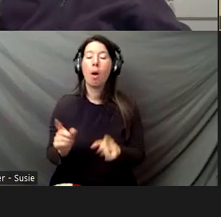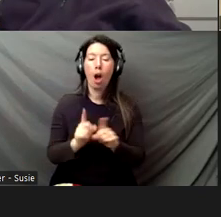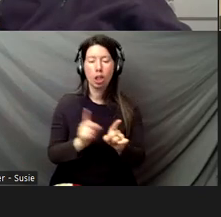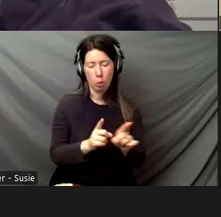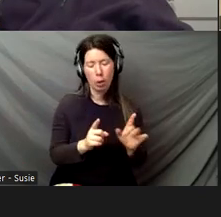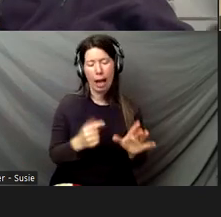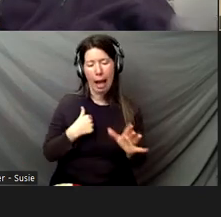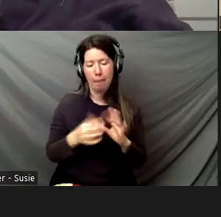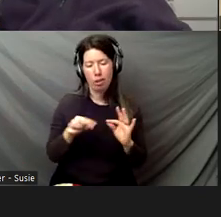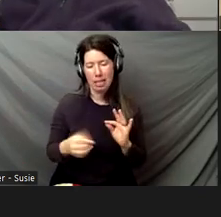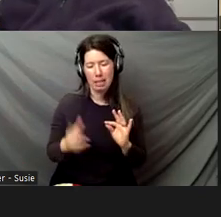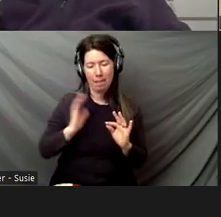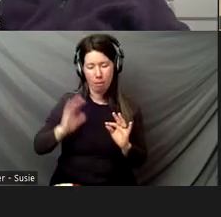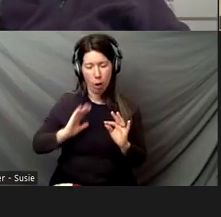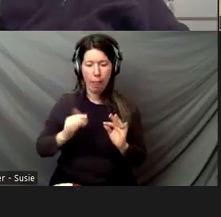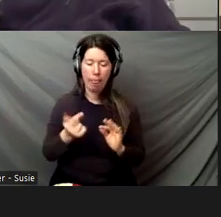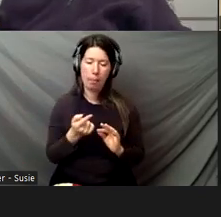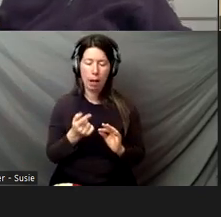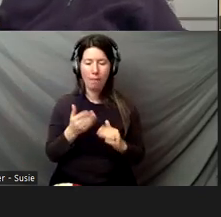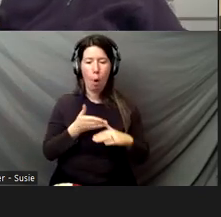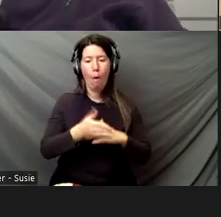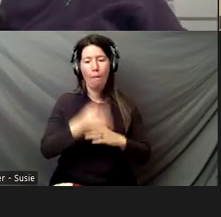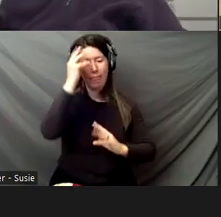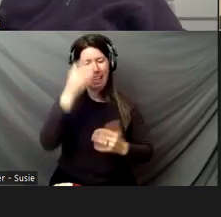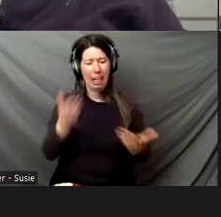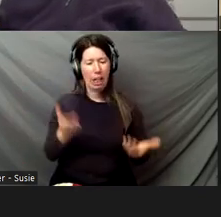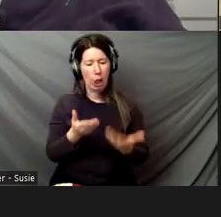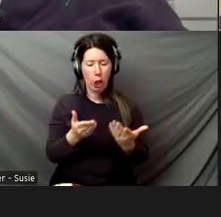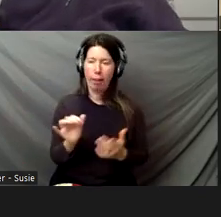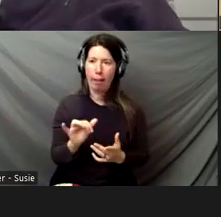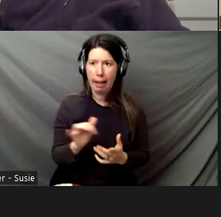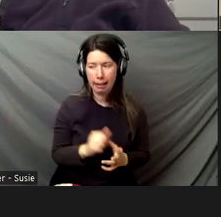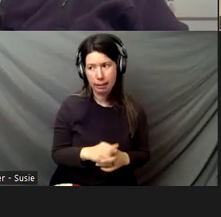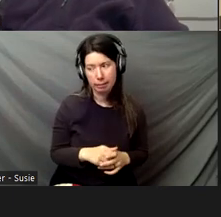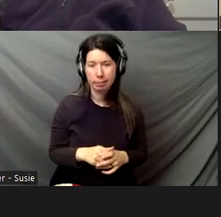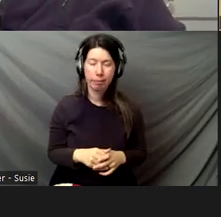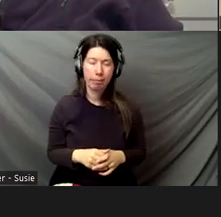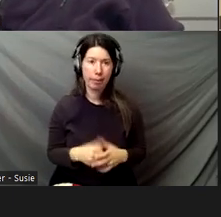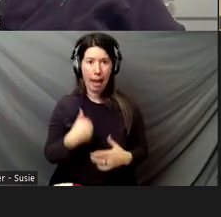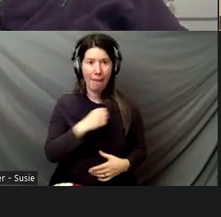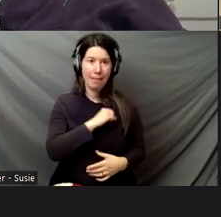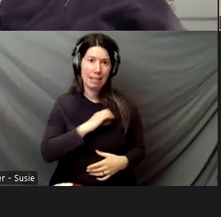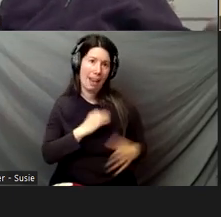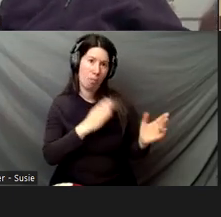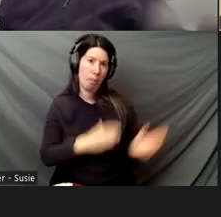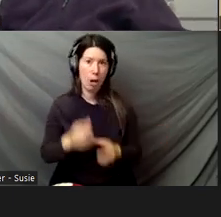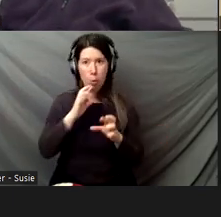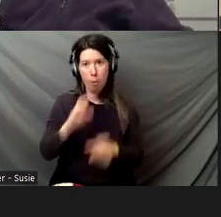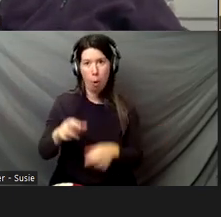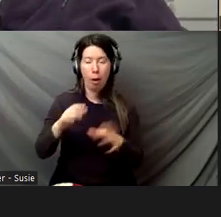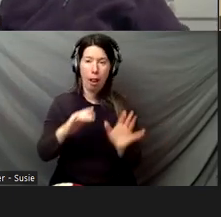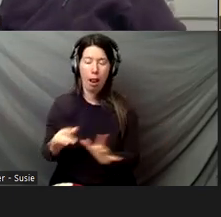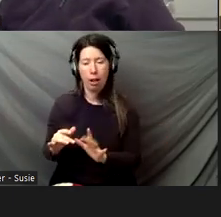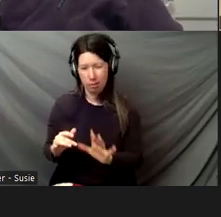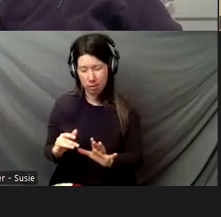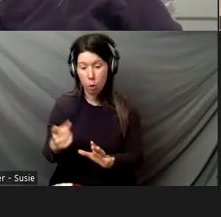think in a way that there's a little bit of overthinking going on here, like this whole thing about having the staff prepare a report. For one thing, I think that we're trying